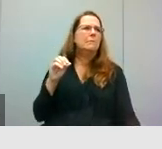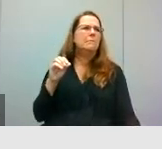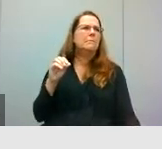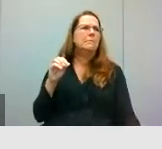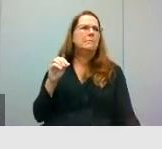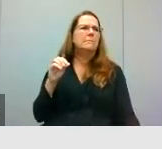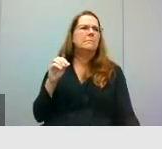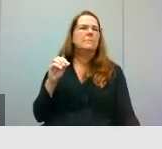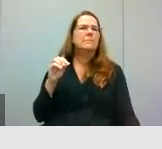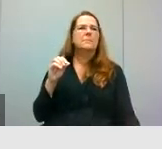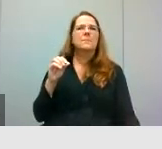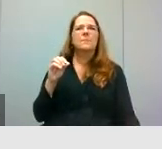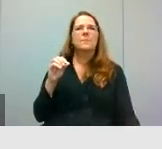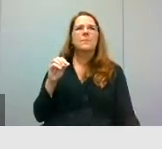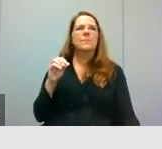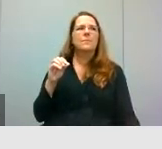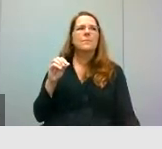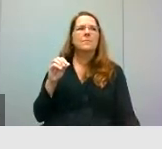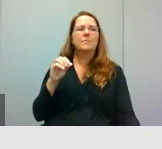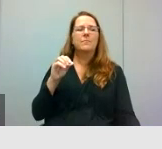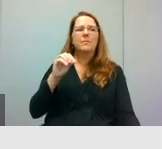I'm gonna do it.